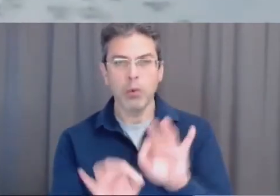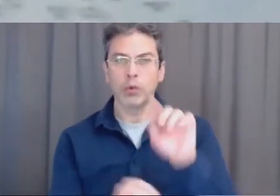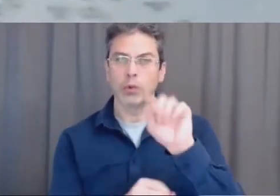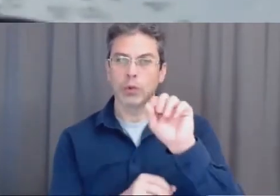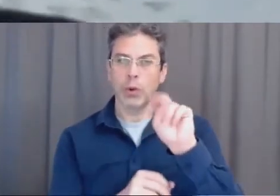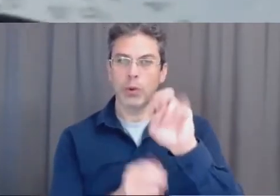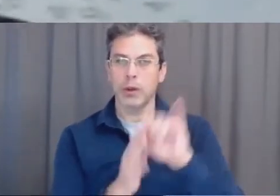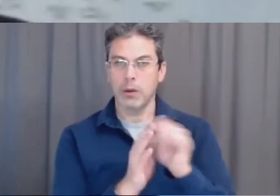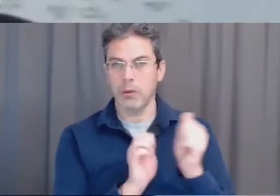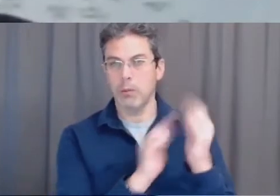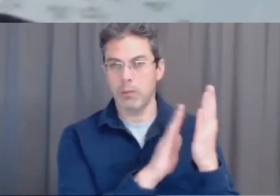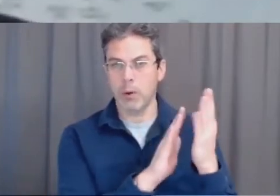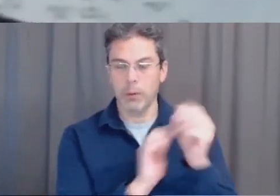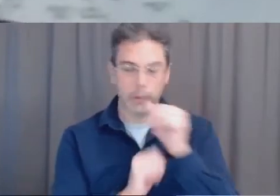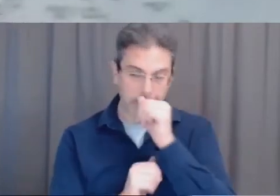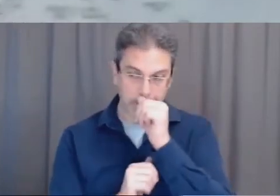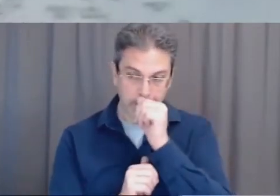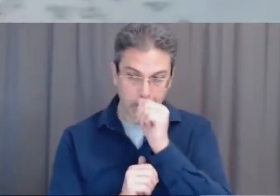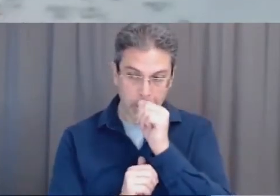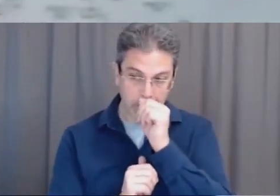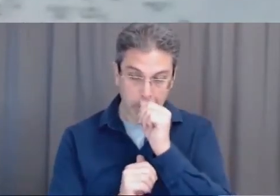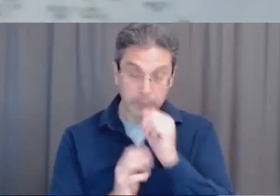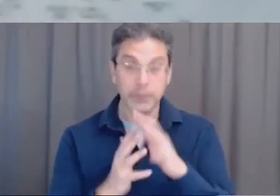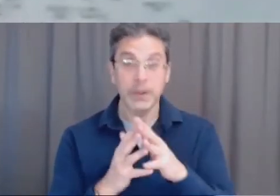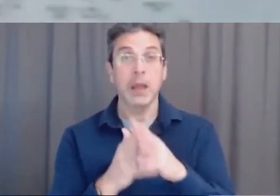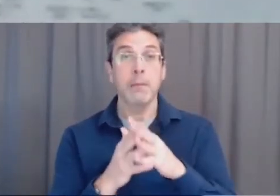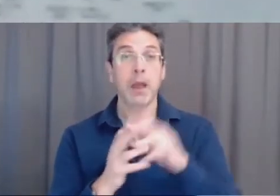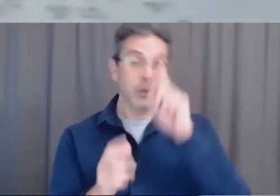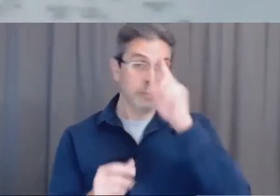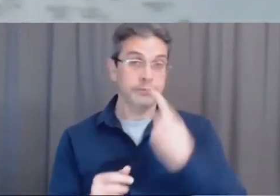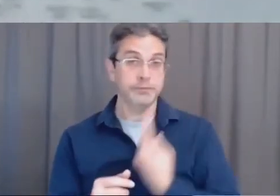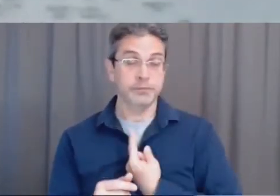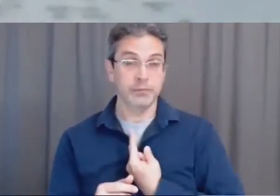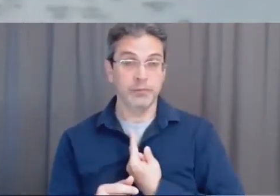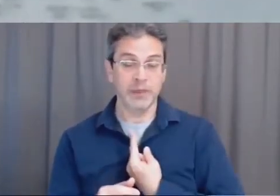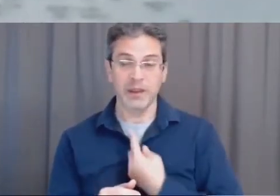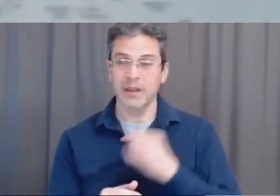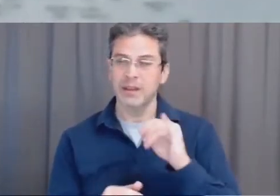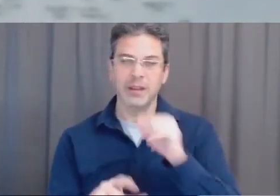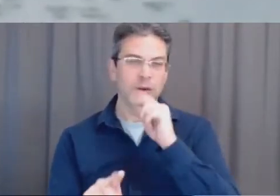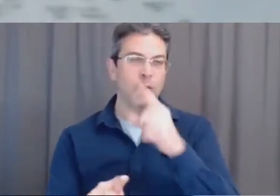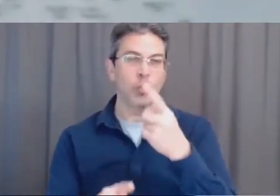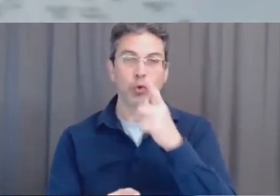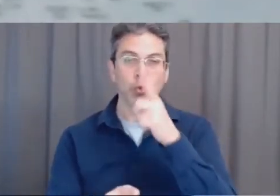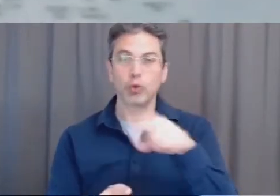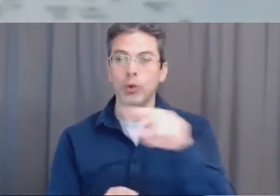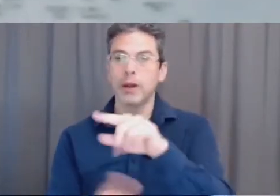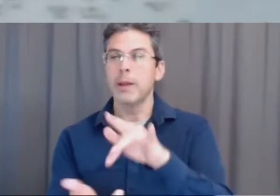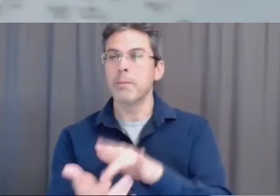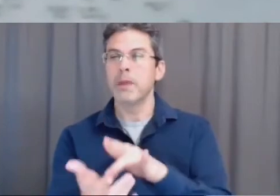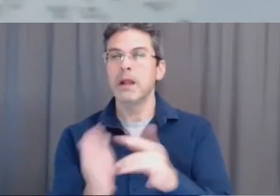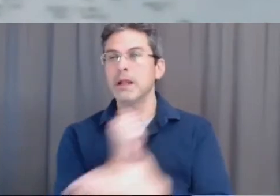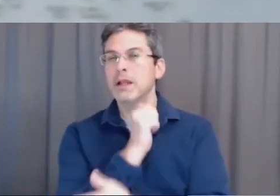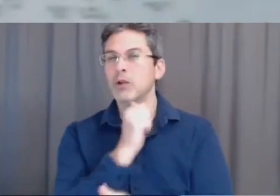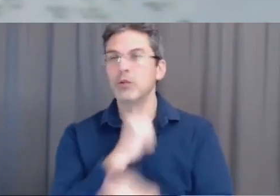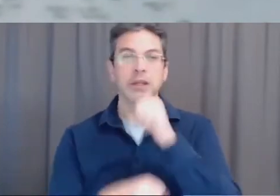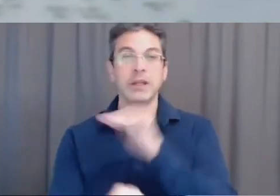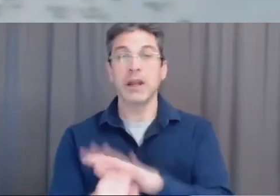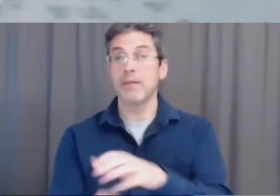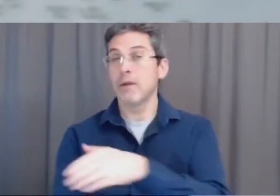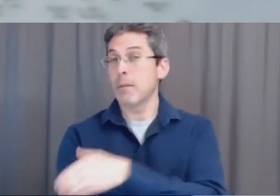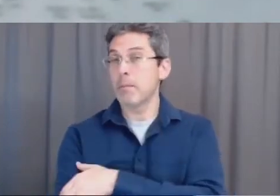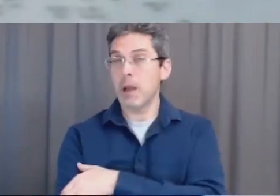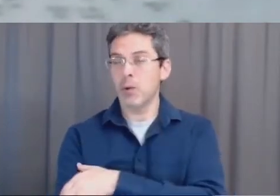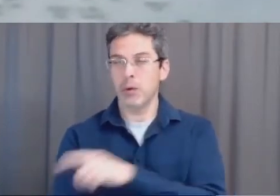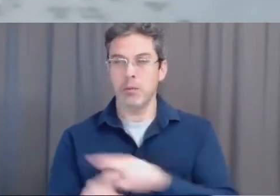alone part, I think, applies not just to middle powers who can't outmuscle China, but also to the United States. I think the Biden administration will see it